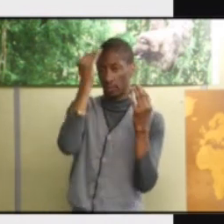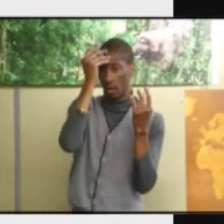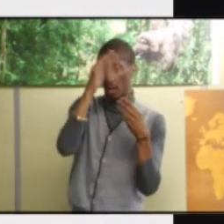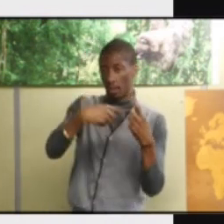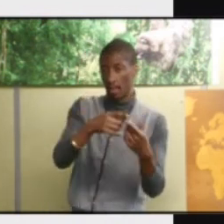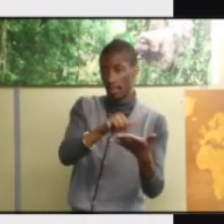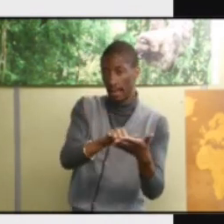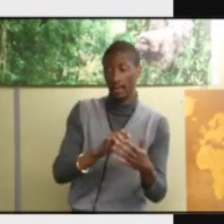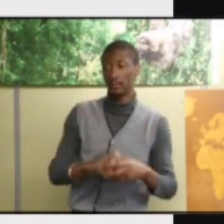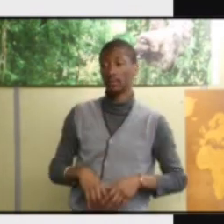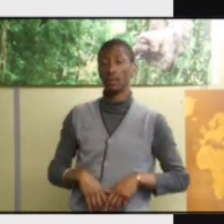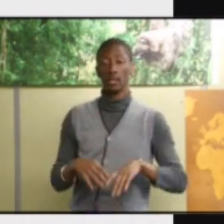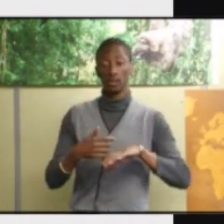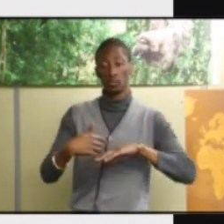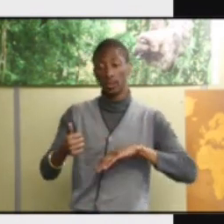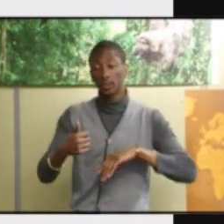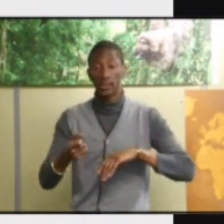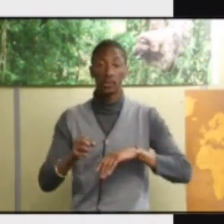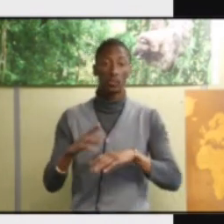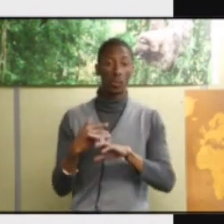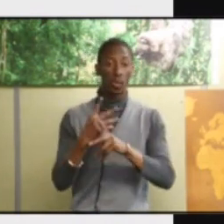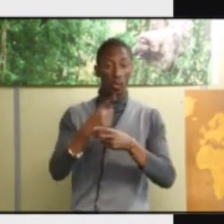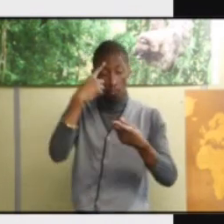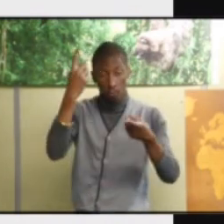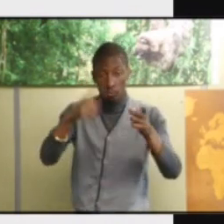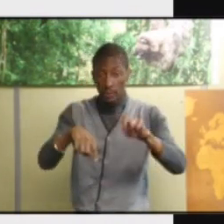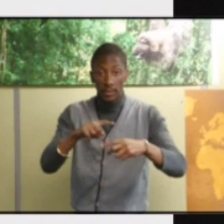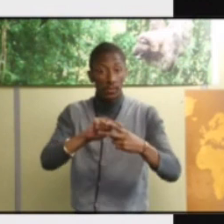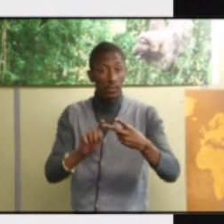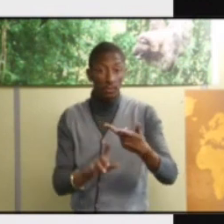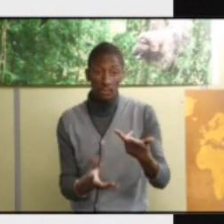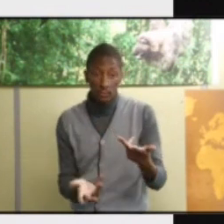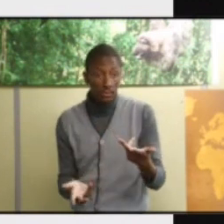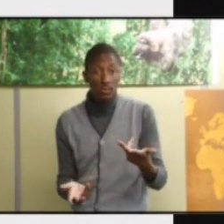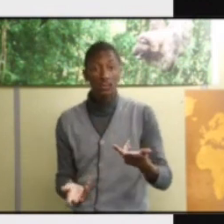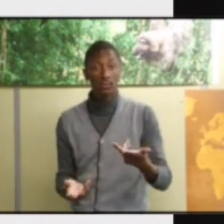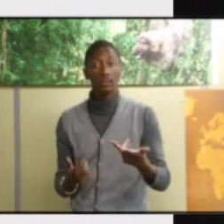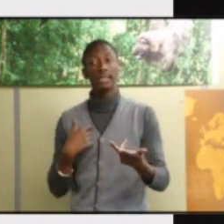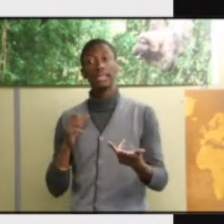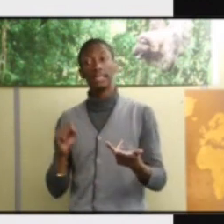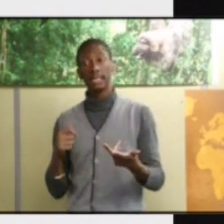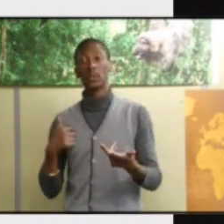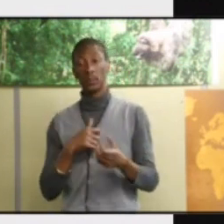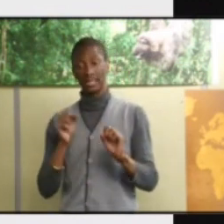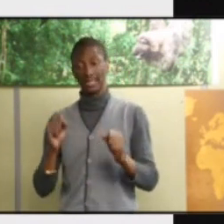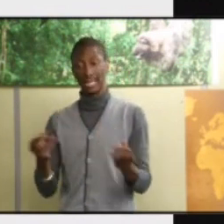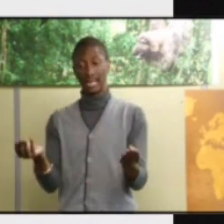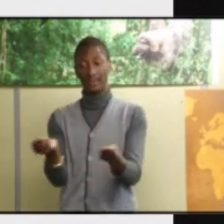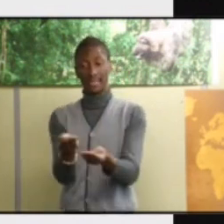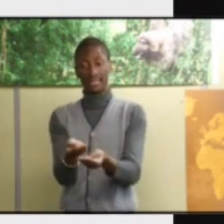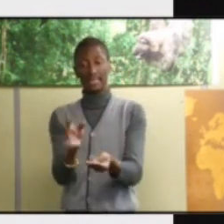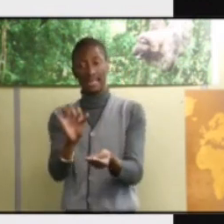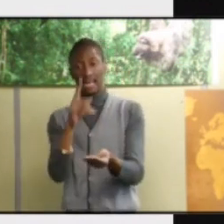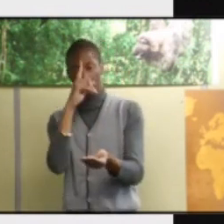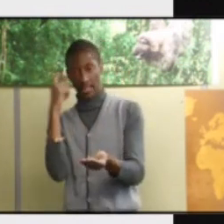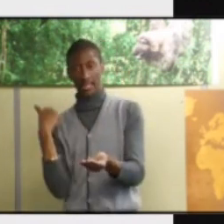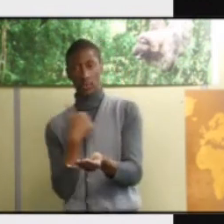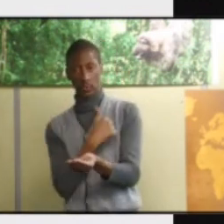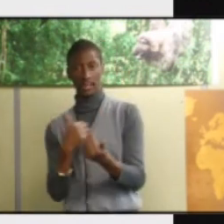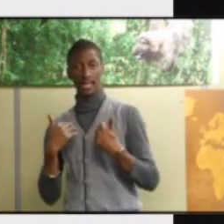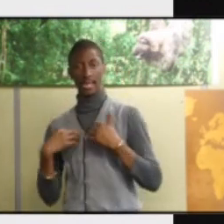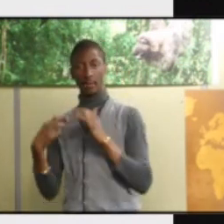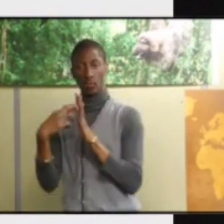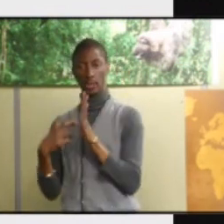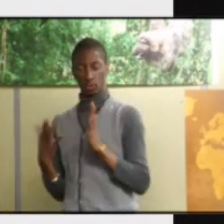Any transportation or loan agreements, while we can facilitate some of those because we do have a registrar on